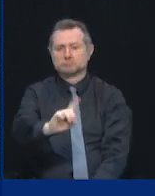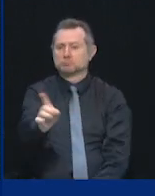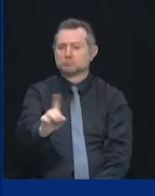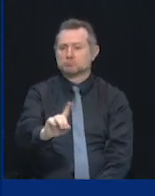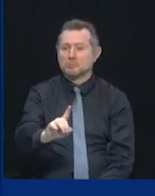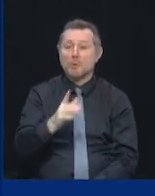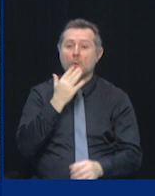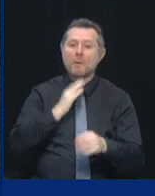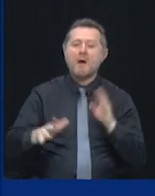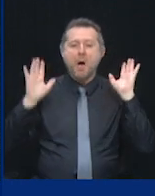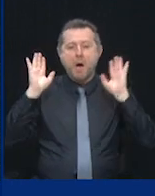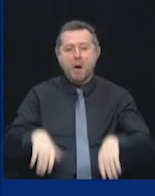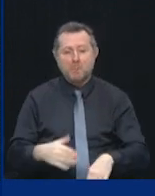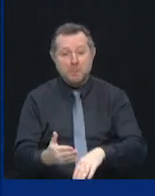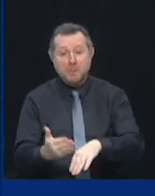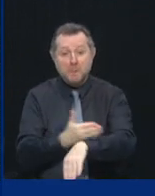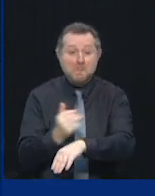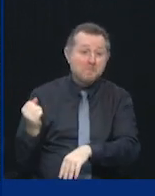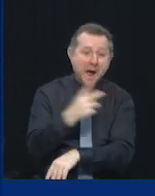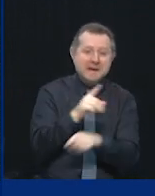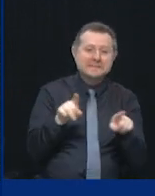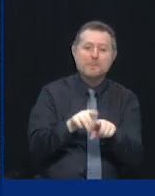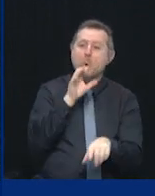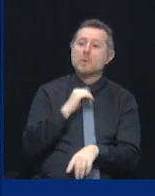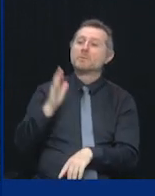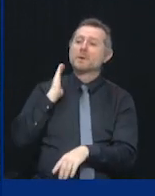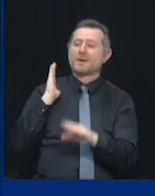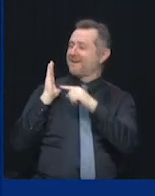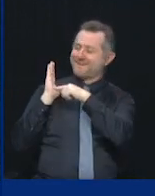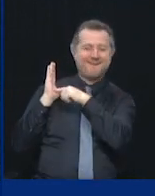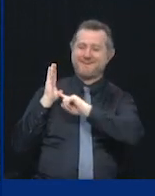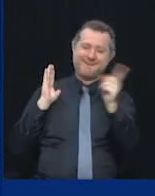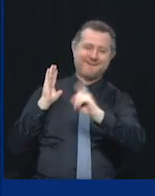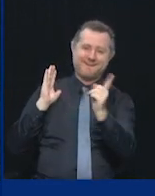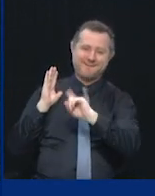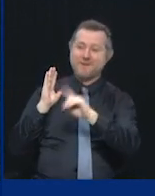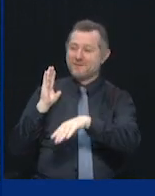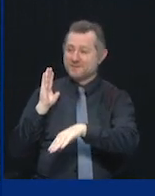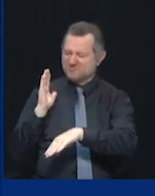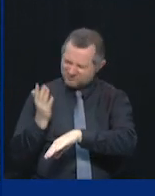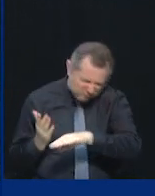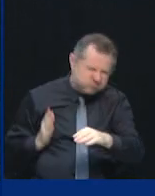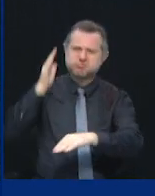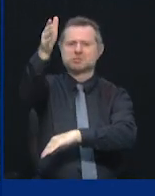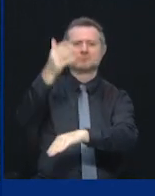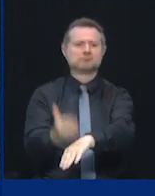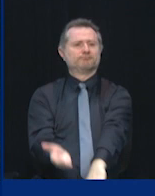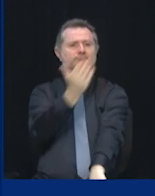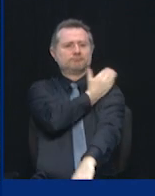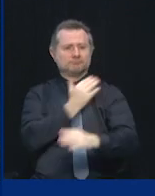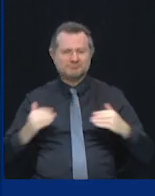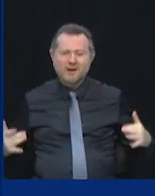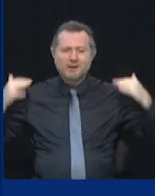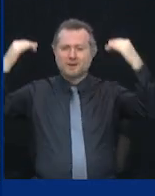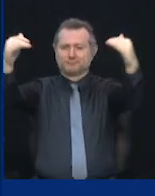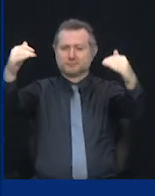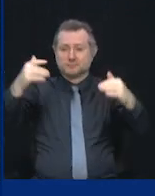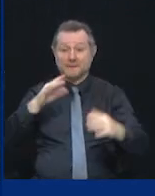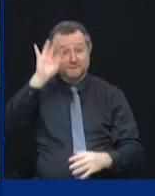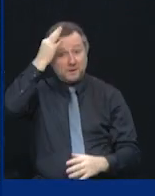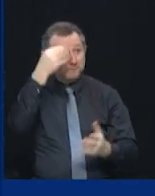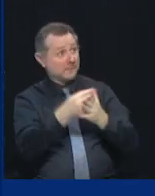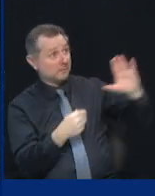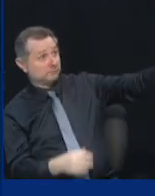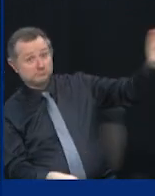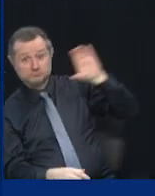the same house. We're going to build back a better house. We have federal funds. We're